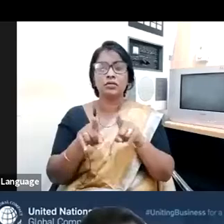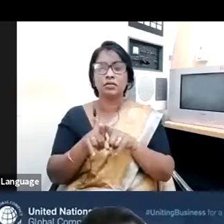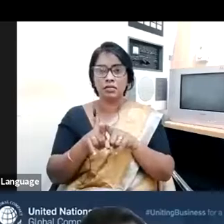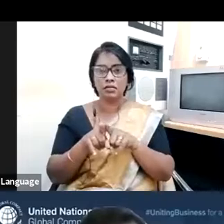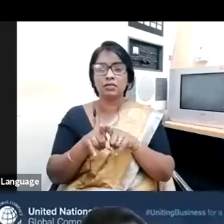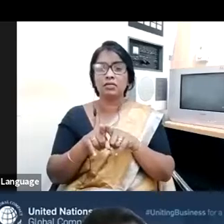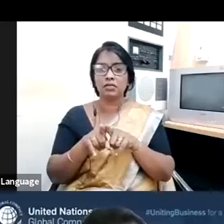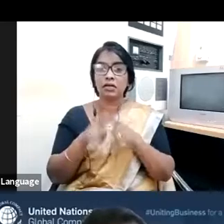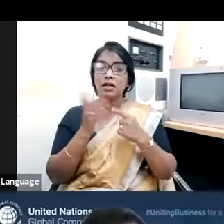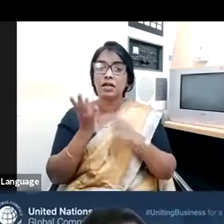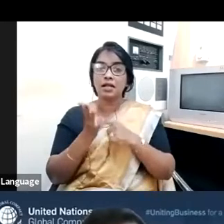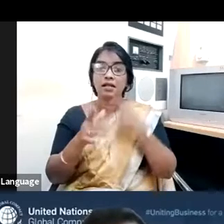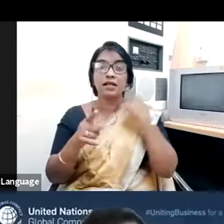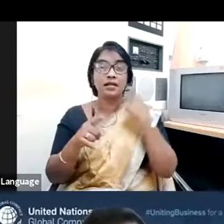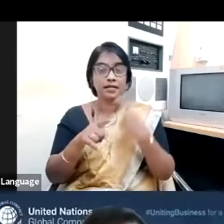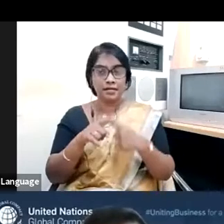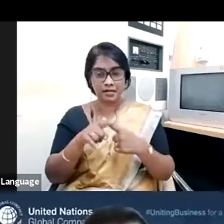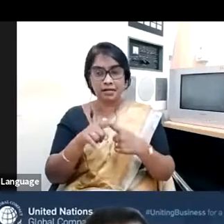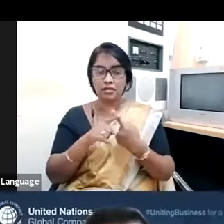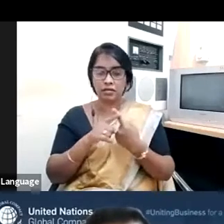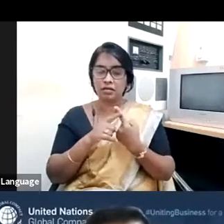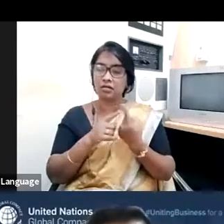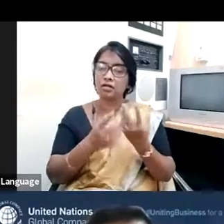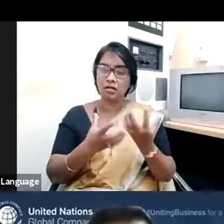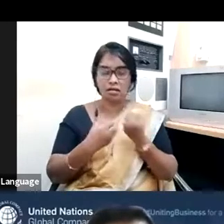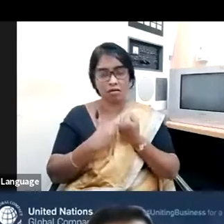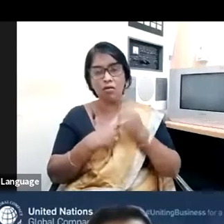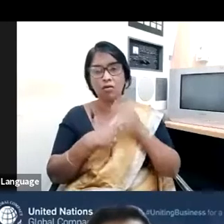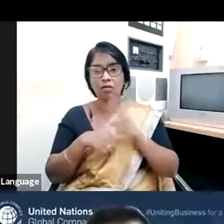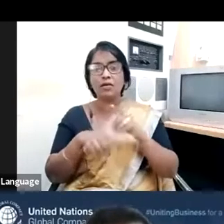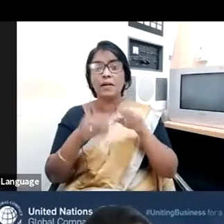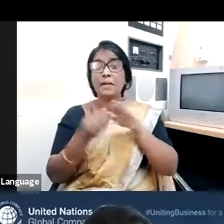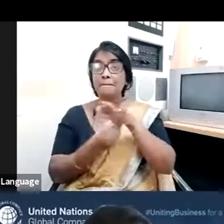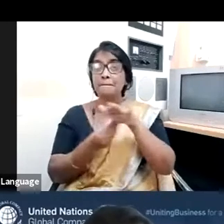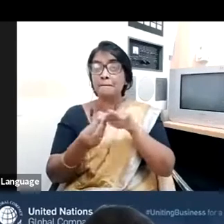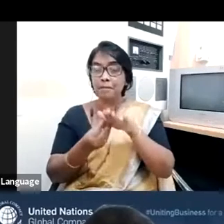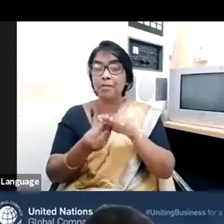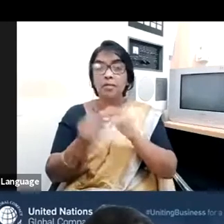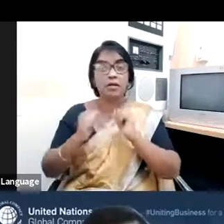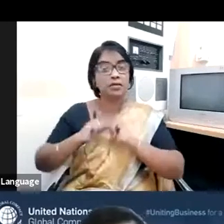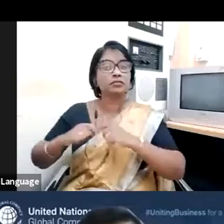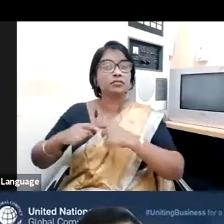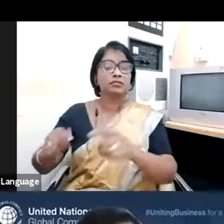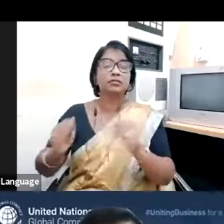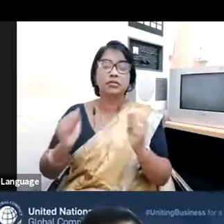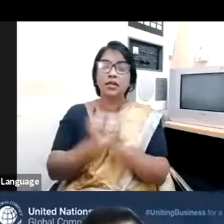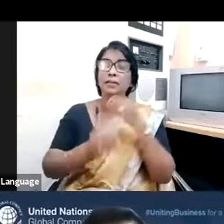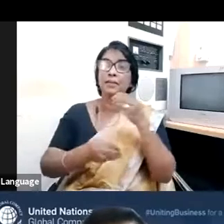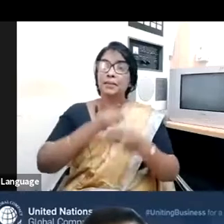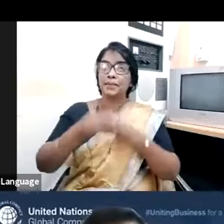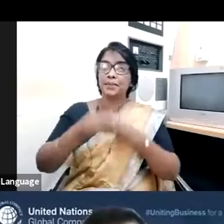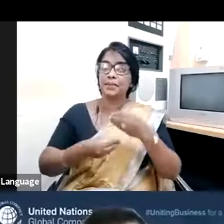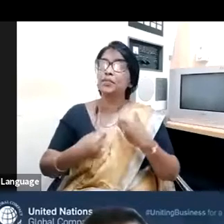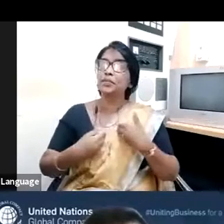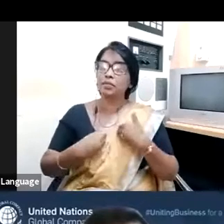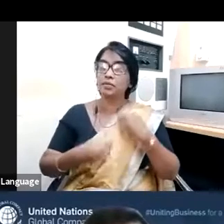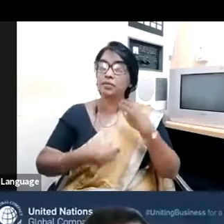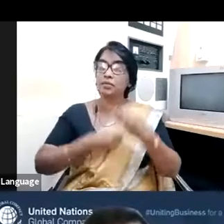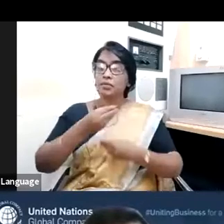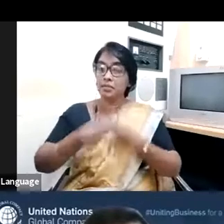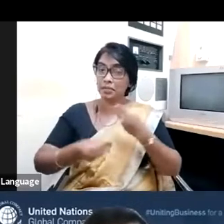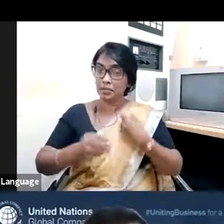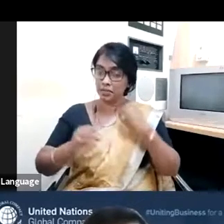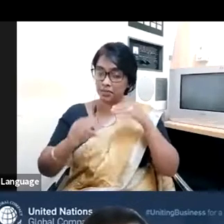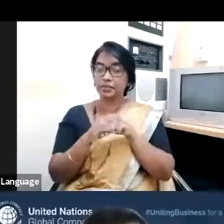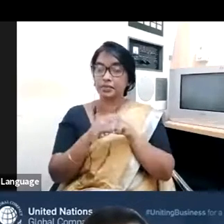ecosystem at a right balance. Otherwise, we are out of business in the first place. And if we are out of business, not a lot of, in the